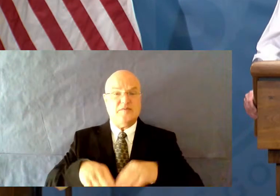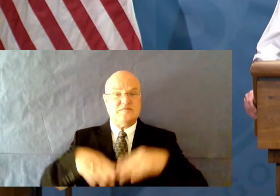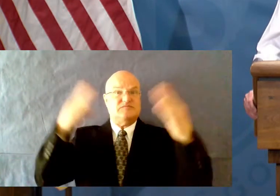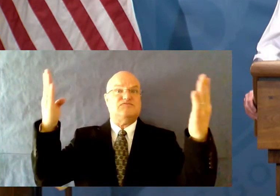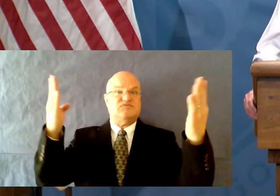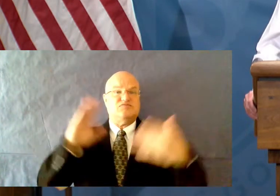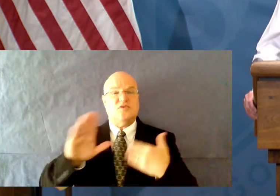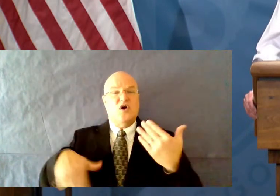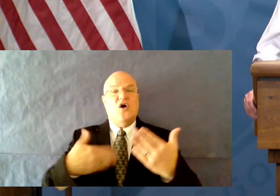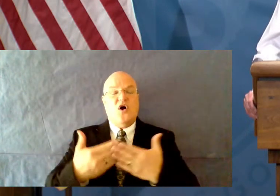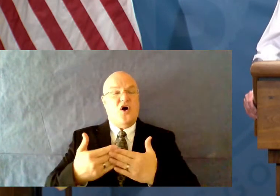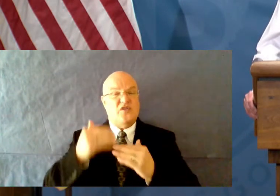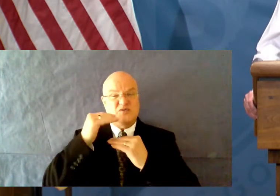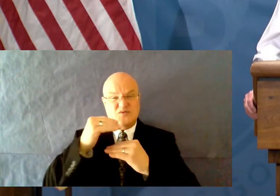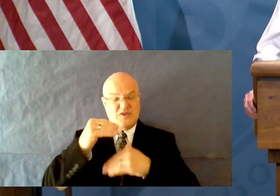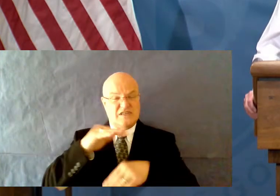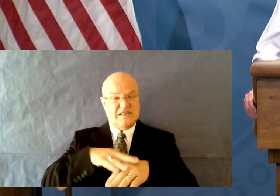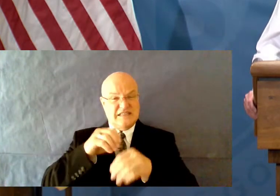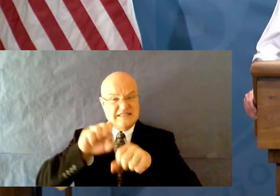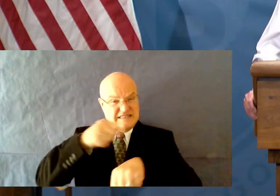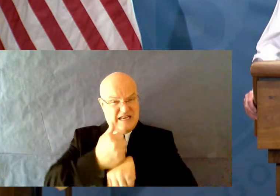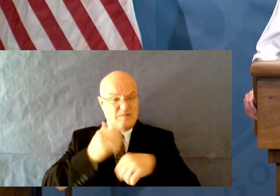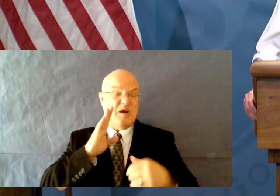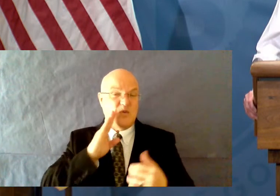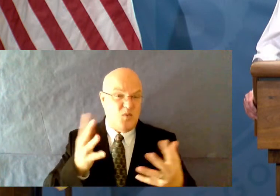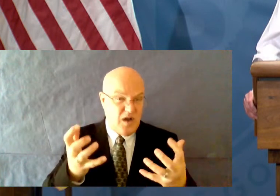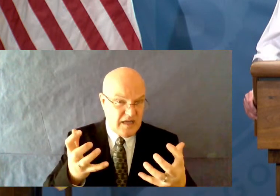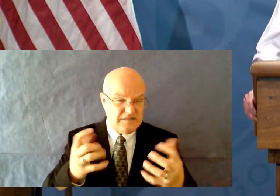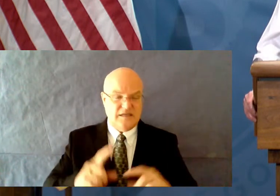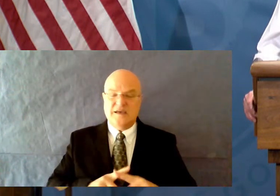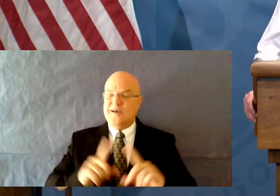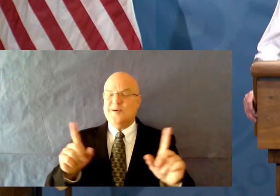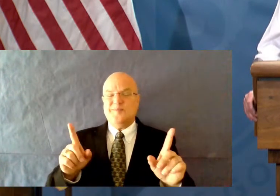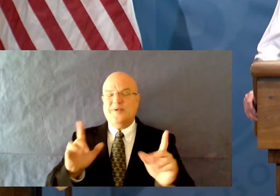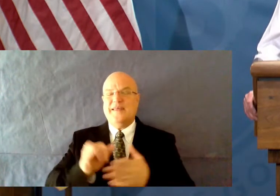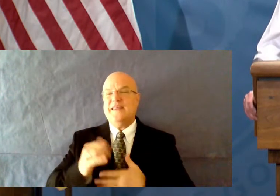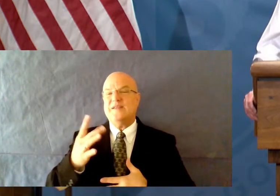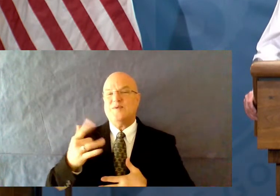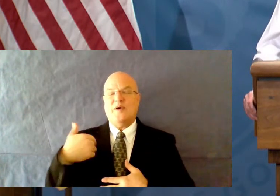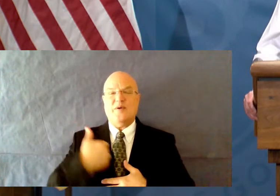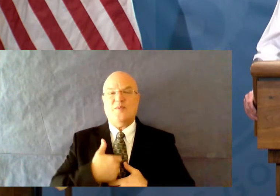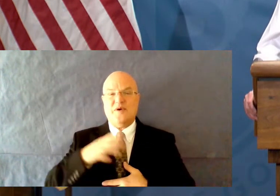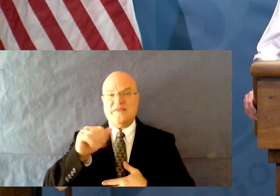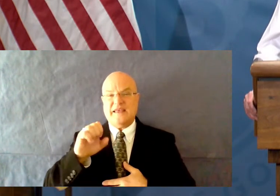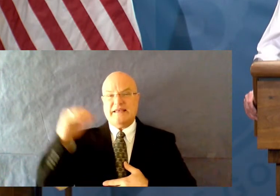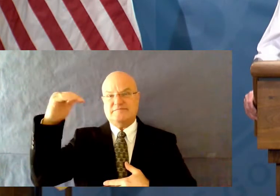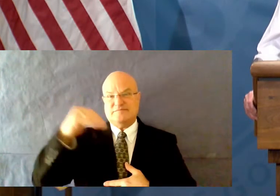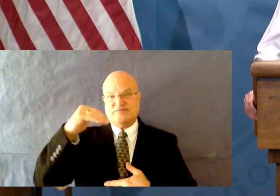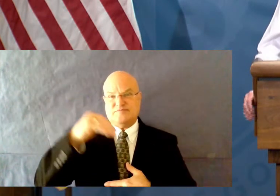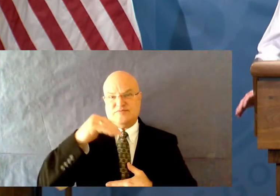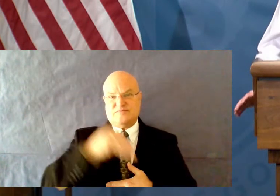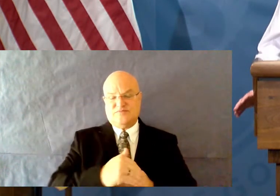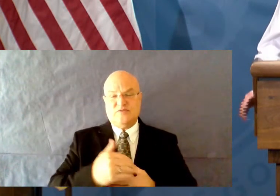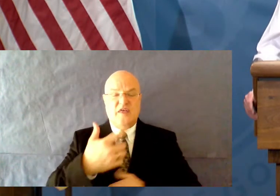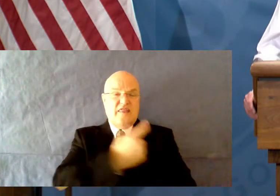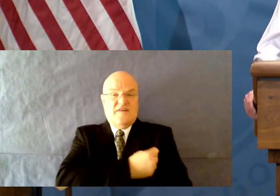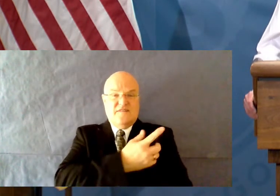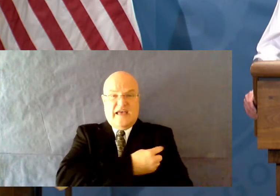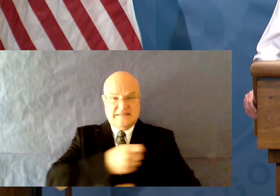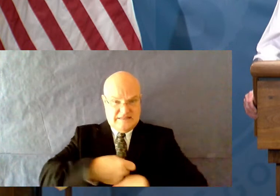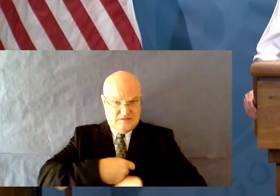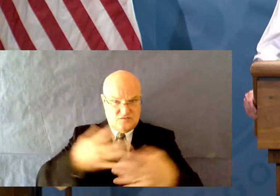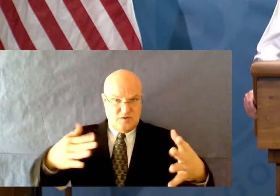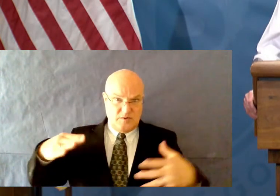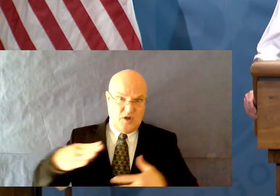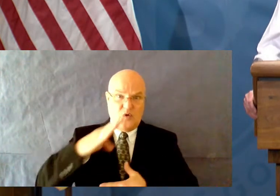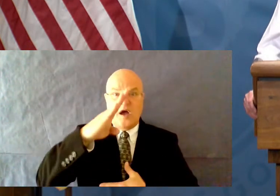the restrictions that are in place. And that's why we want the cases to go down. We want the vaccines to be distributed